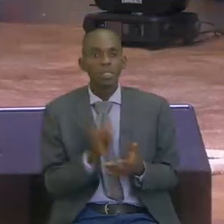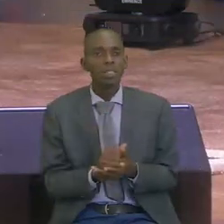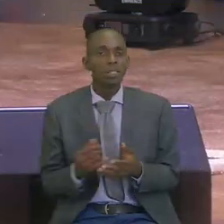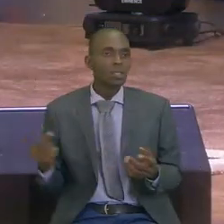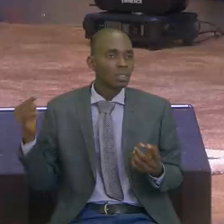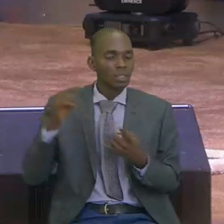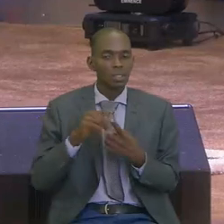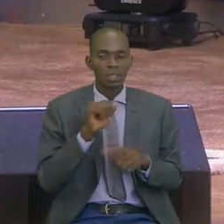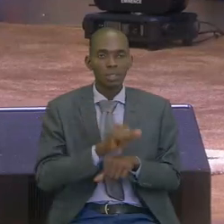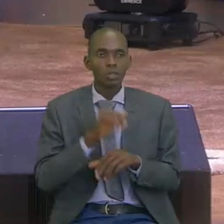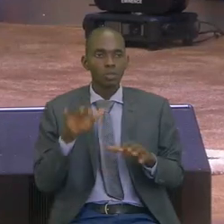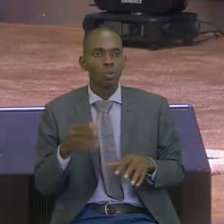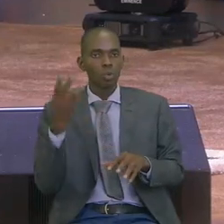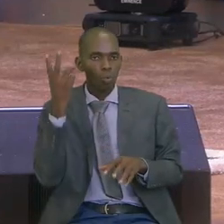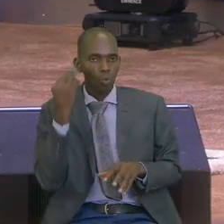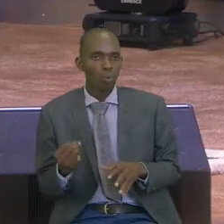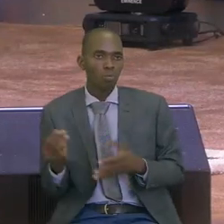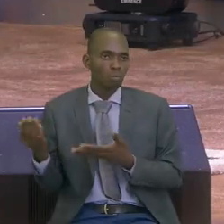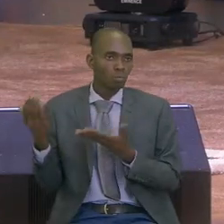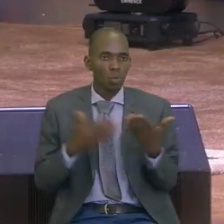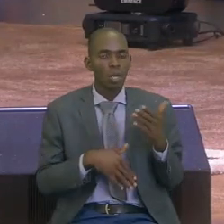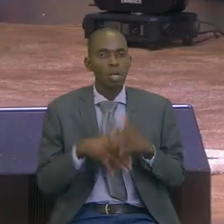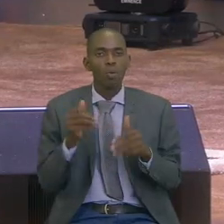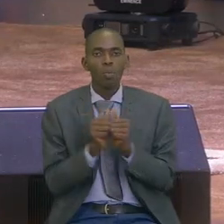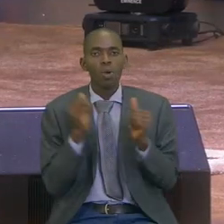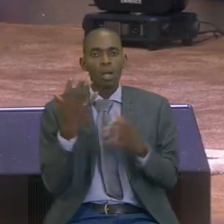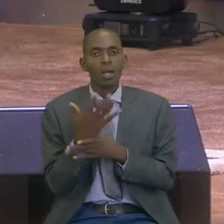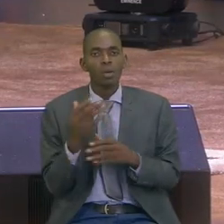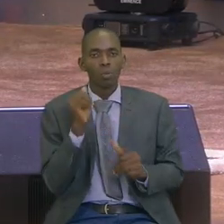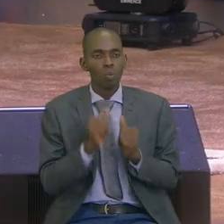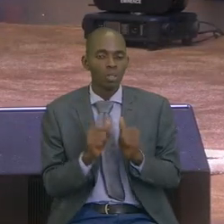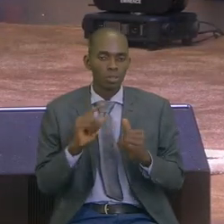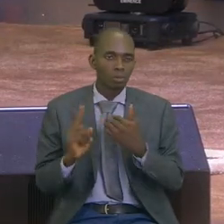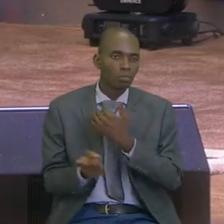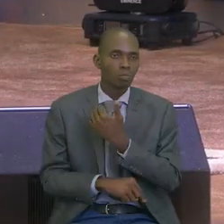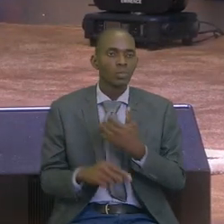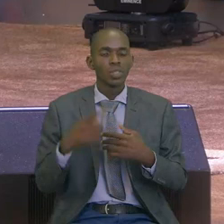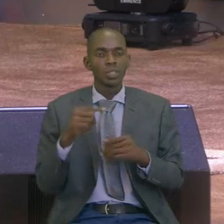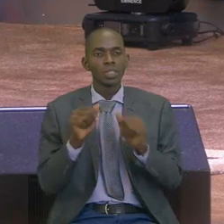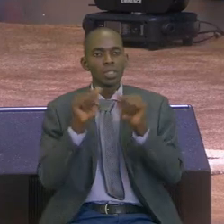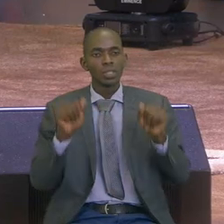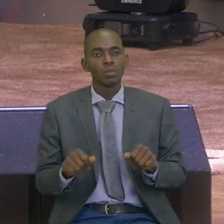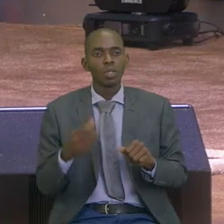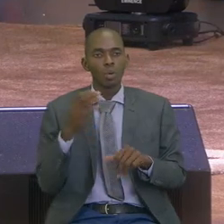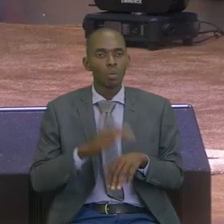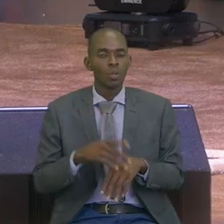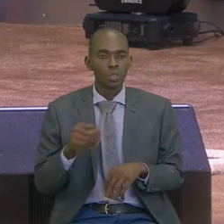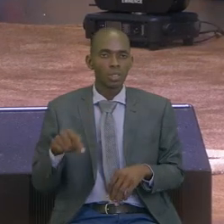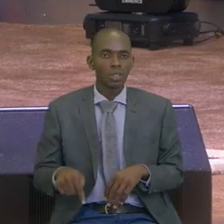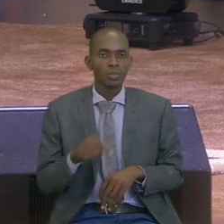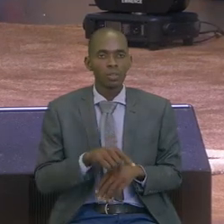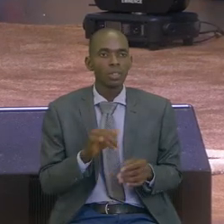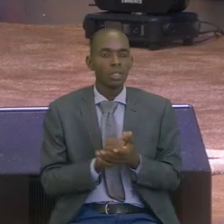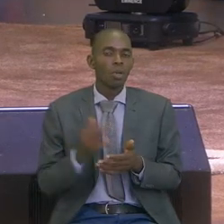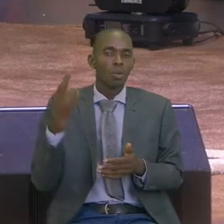out without hands, which smote the image upon his feet that were of iron and